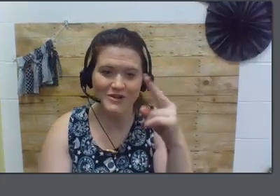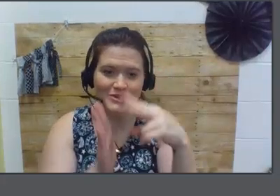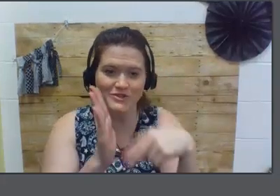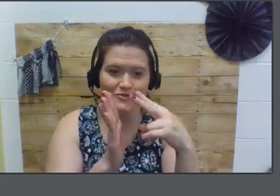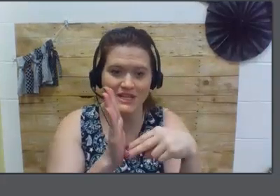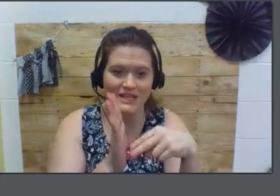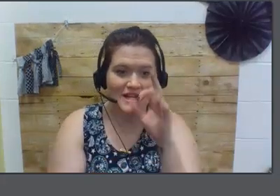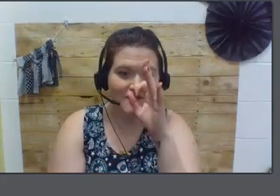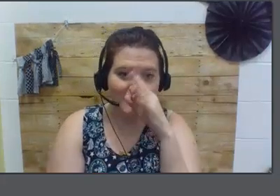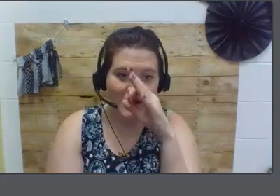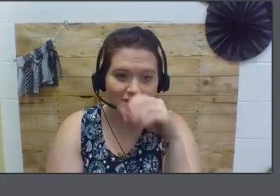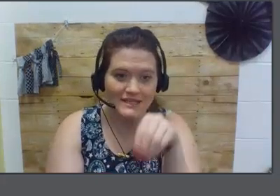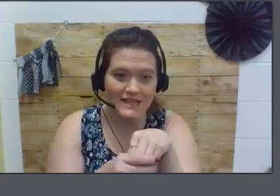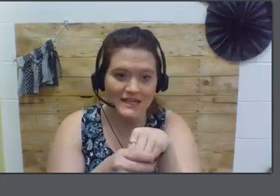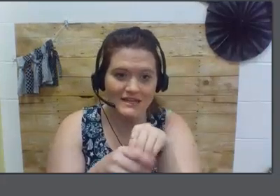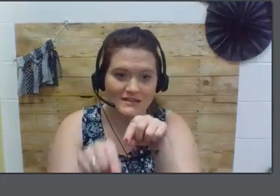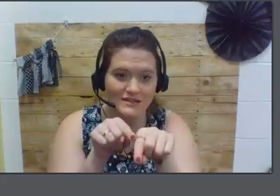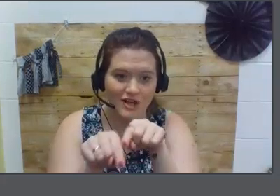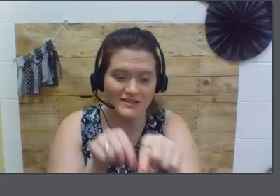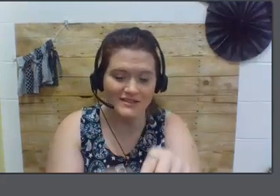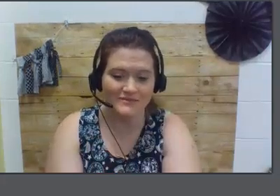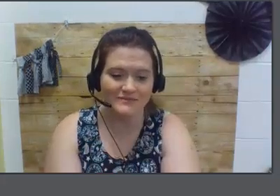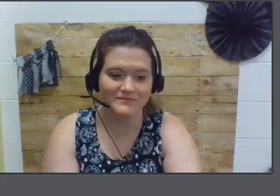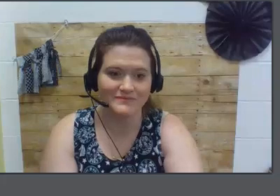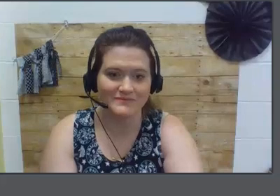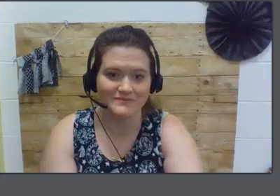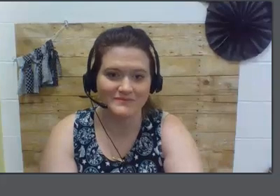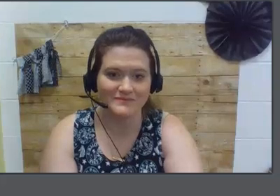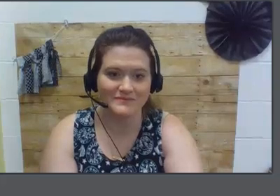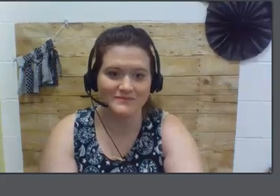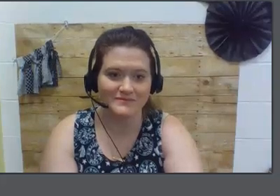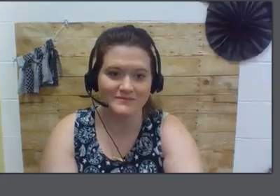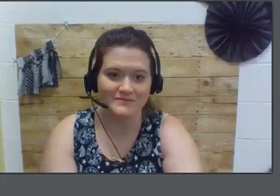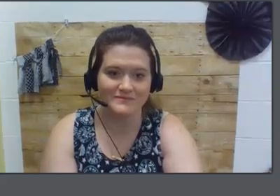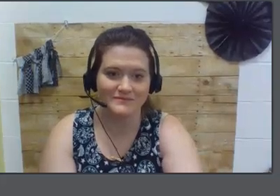Hello, we are going to read Fox in Socks.